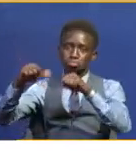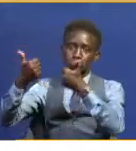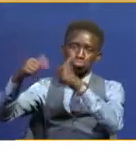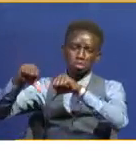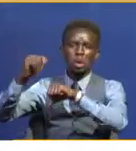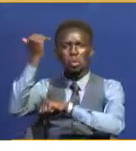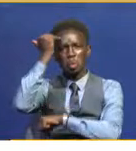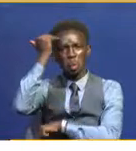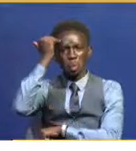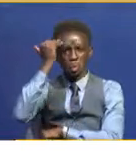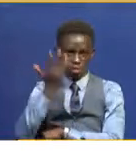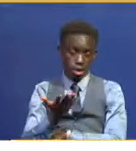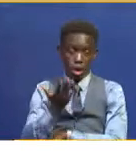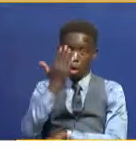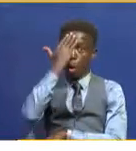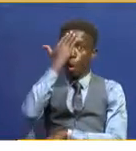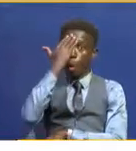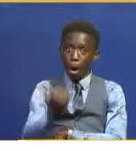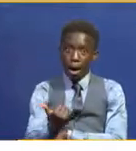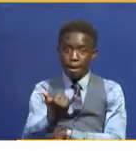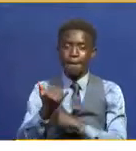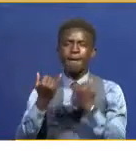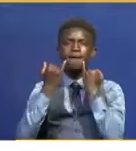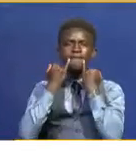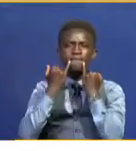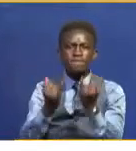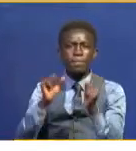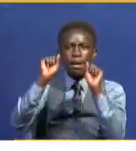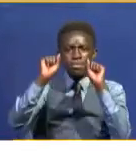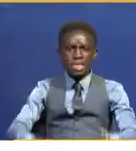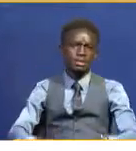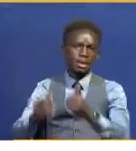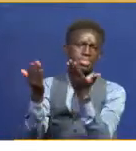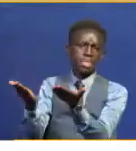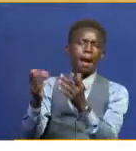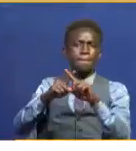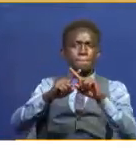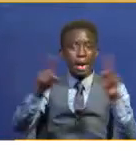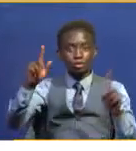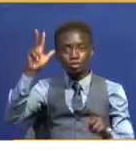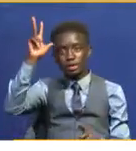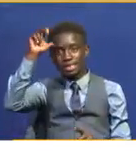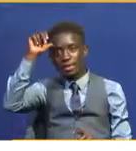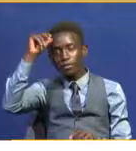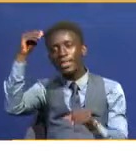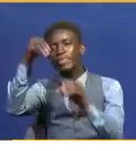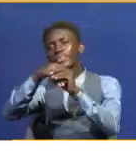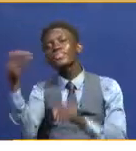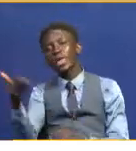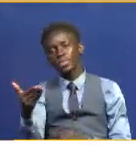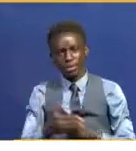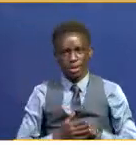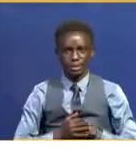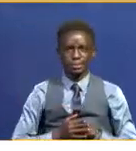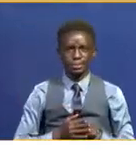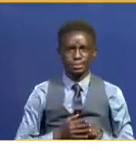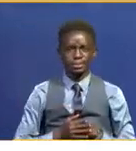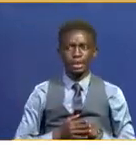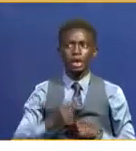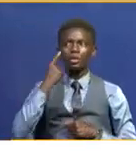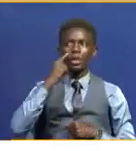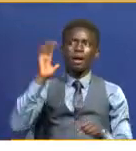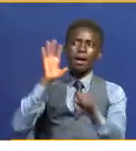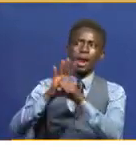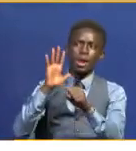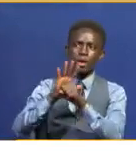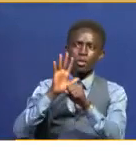Because yes, this information is there, but the devil is in the detail in a lot of